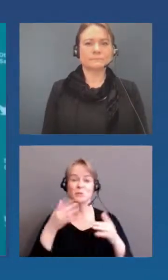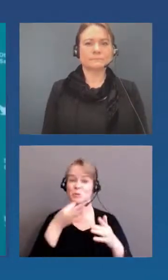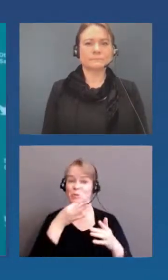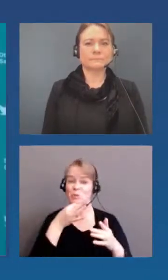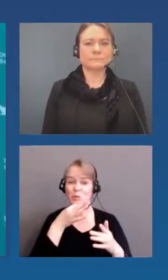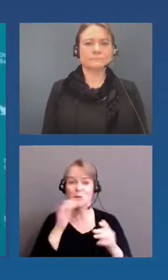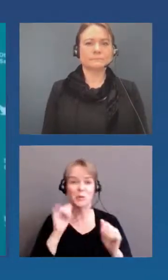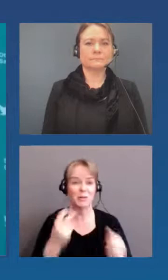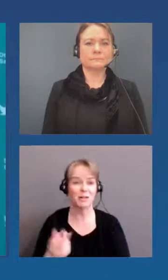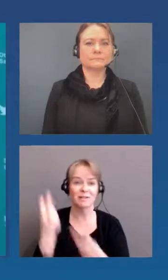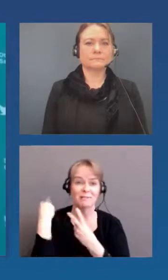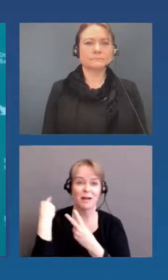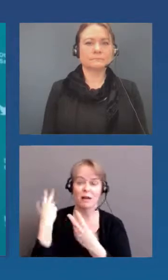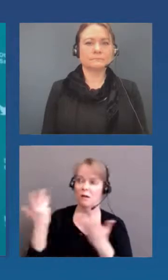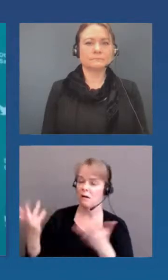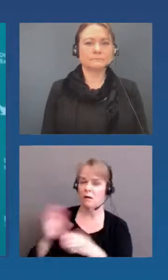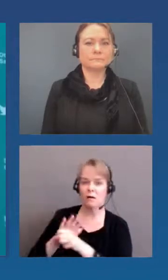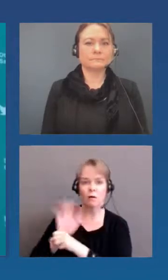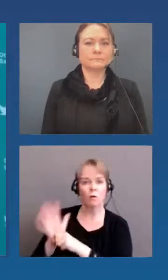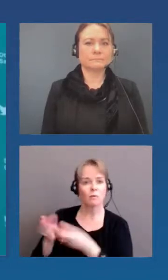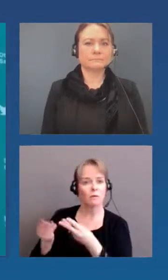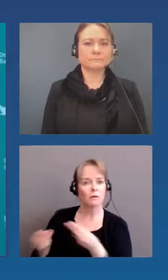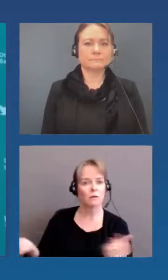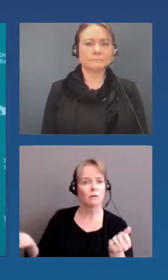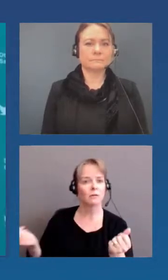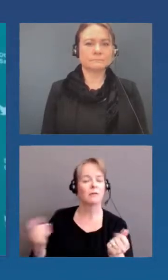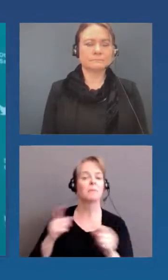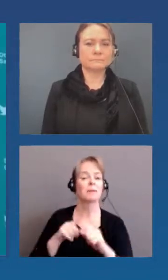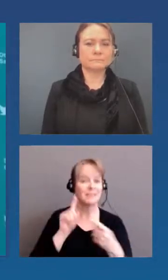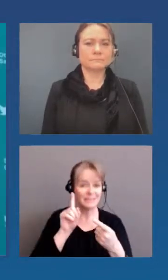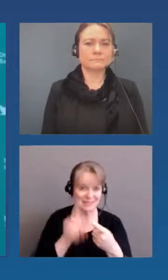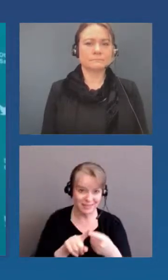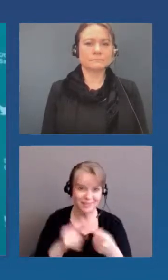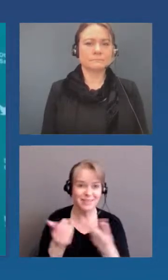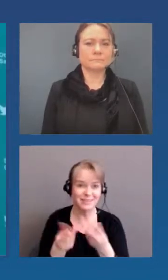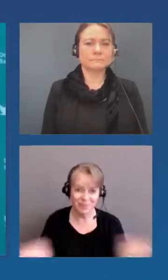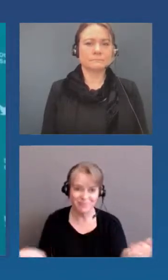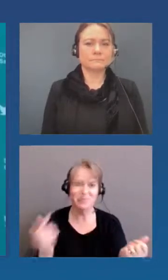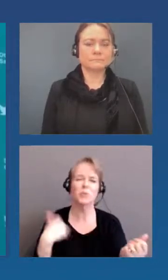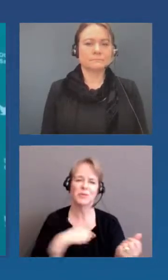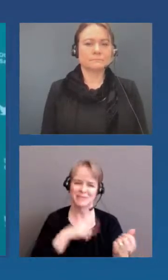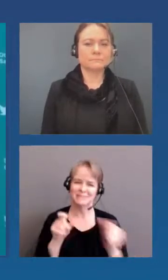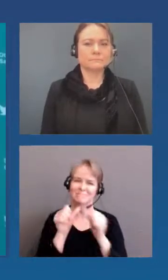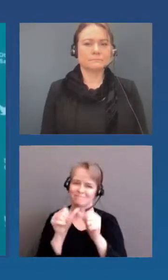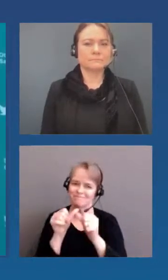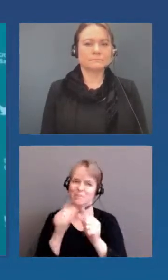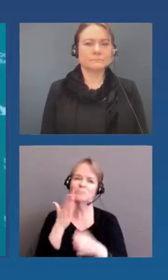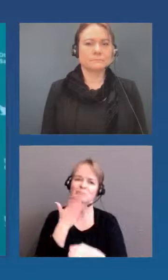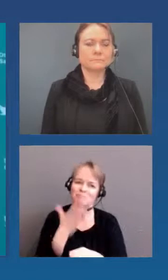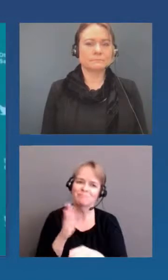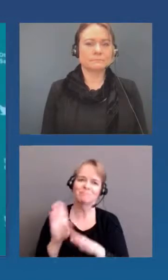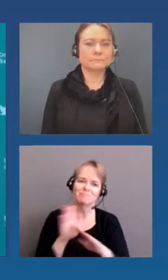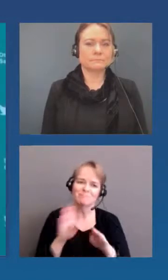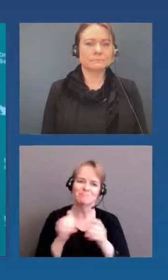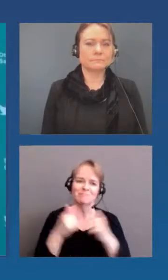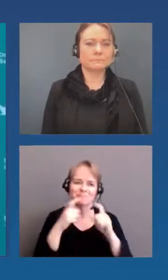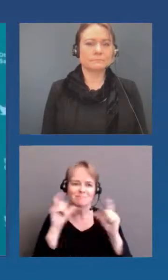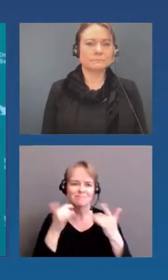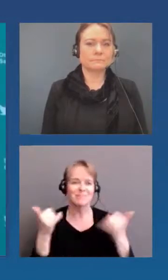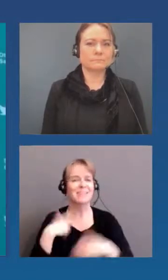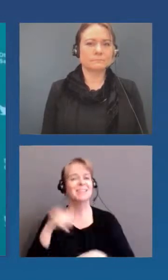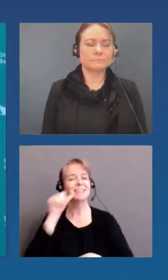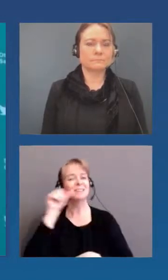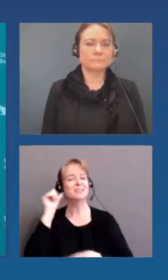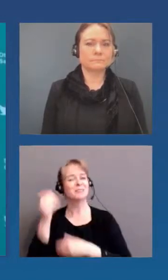then, we need to buy time by keeping up with our public health behaviors. Yesterday, I was sitting having my morning tea and I heard